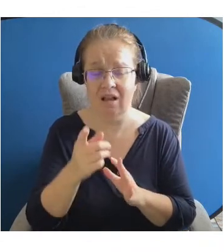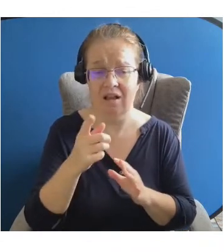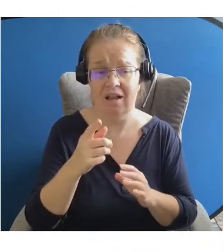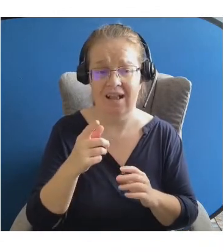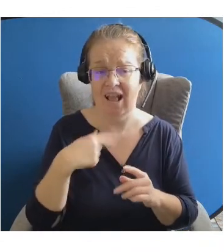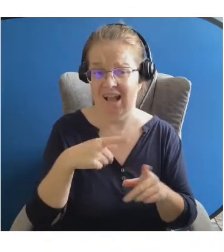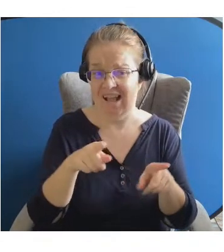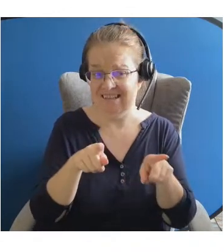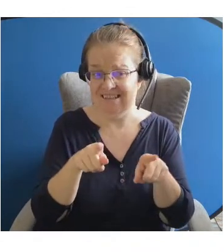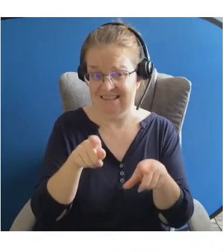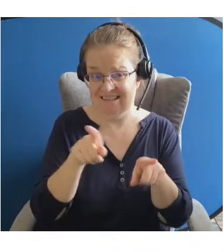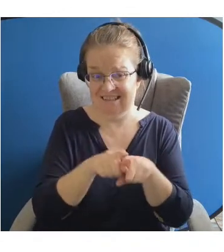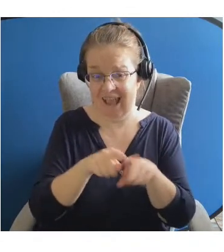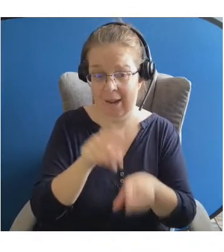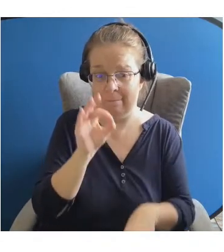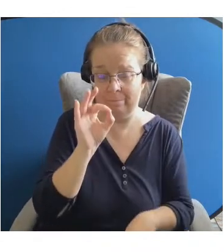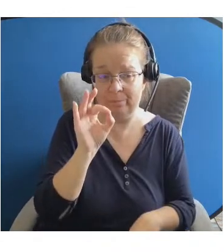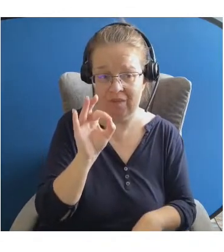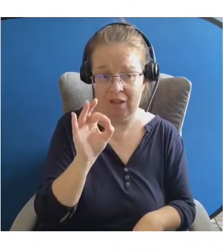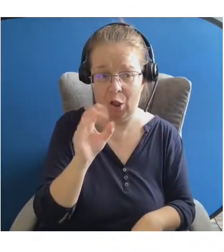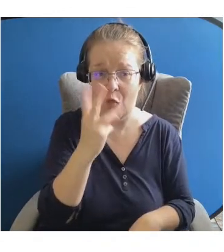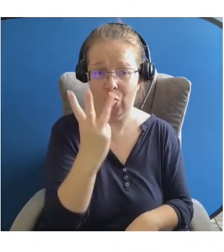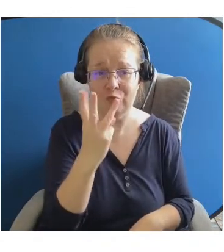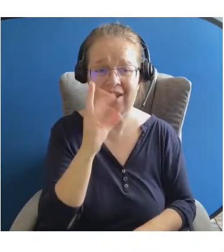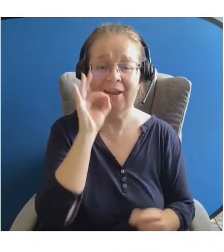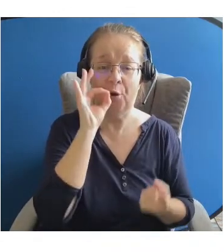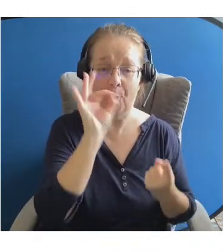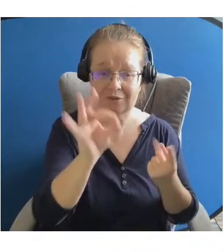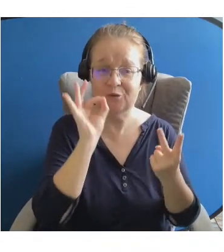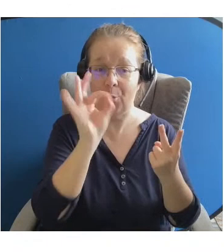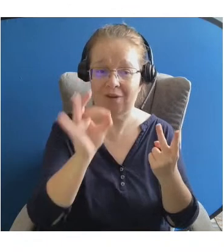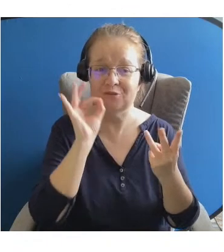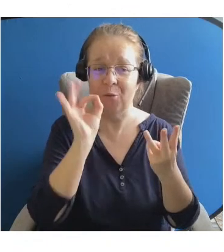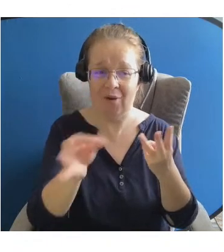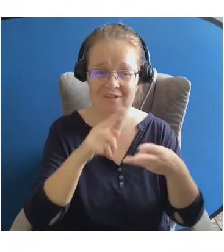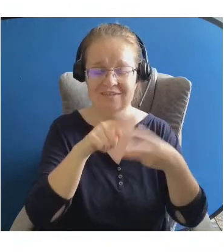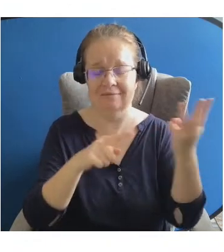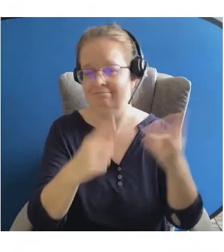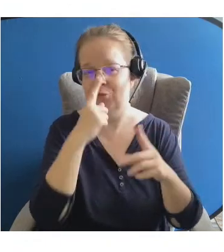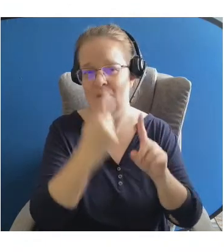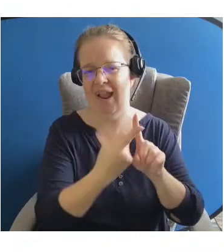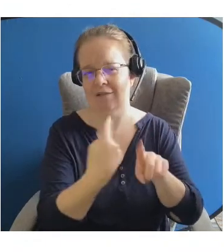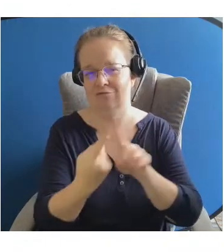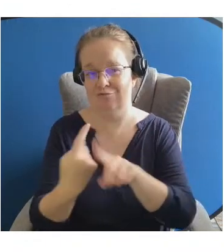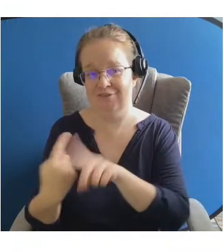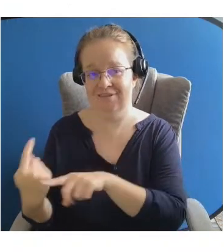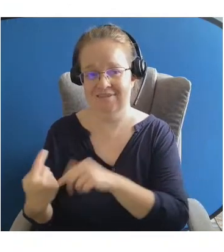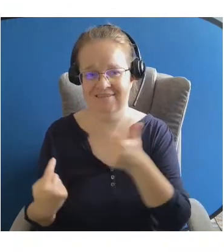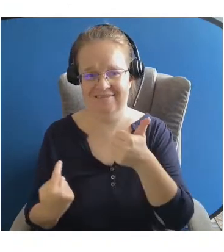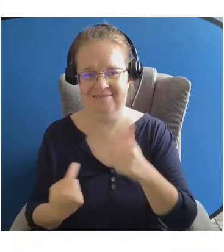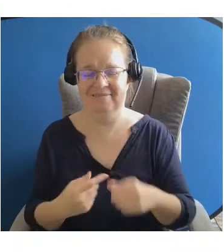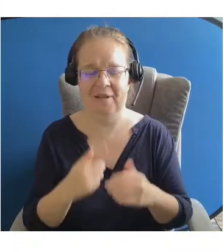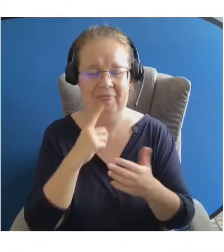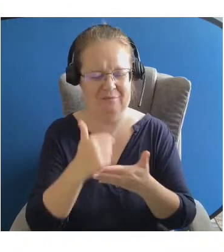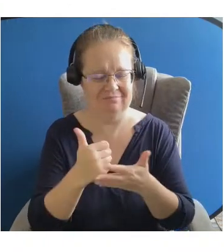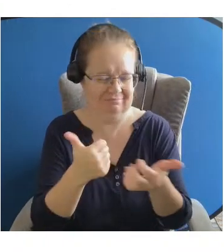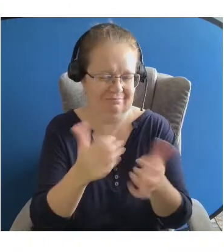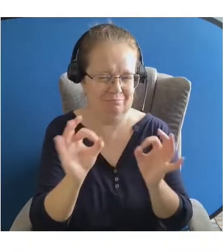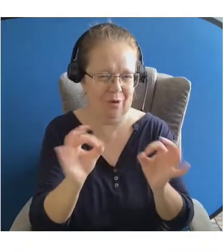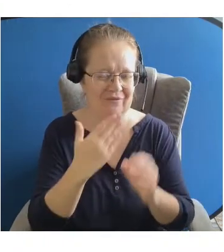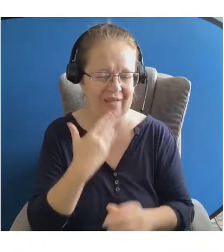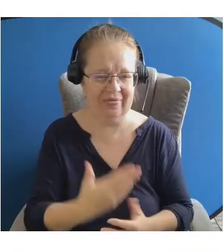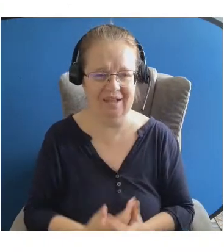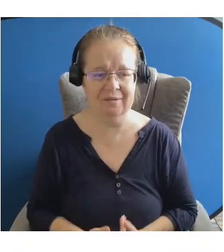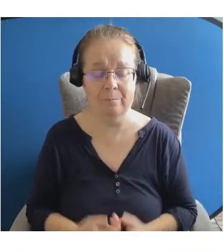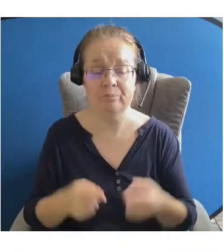ask you 3 questions all in one go. And if you can respond to those, that would be so helpful. So